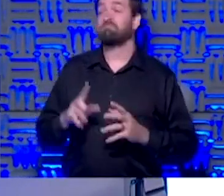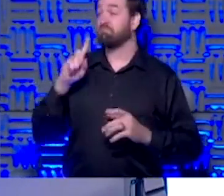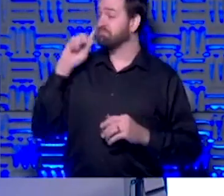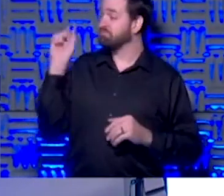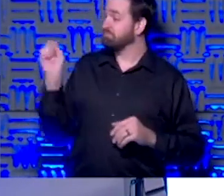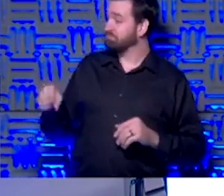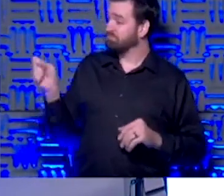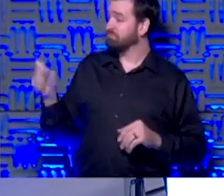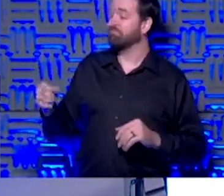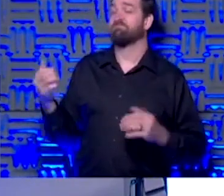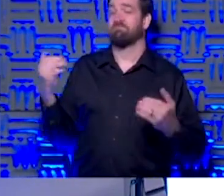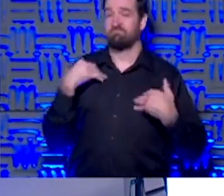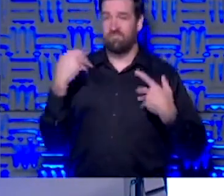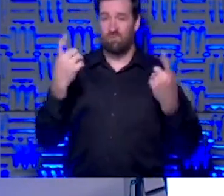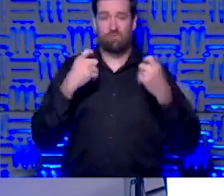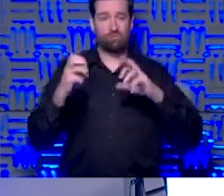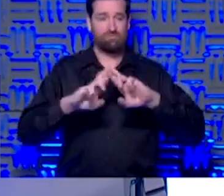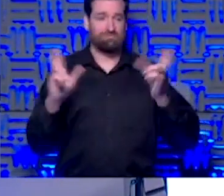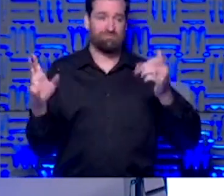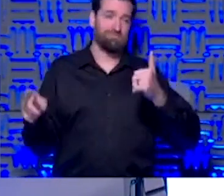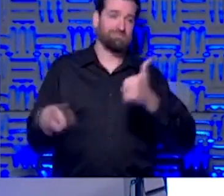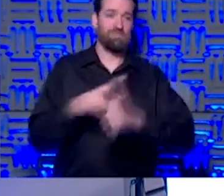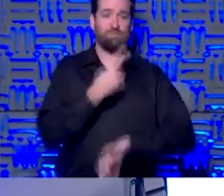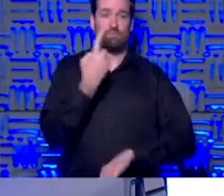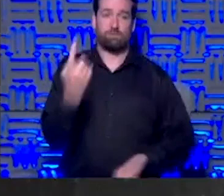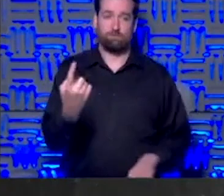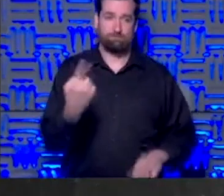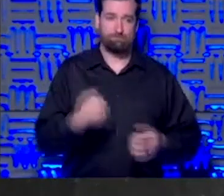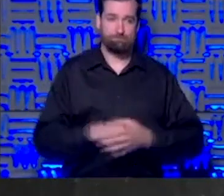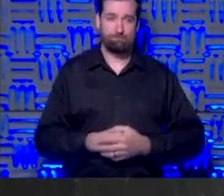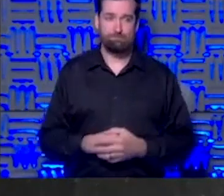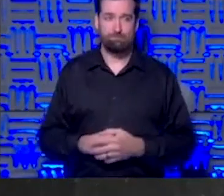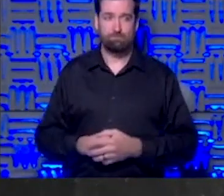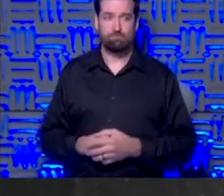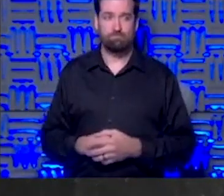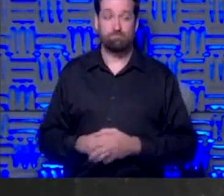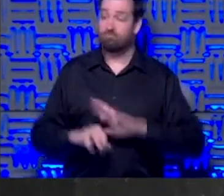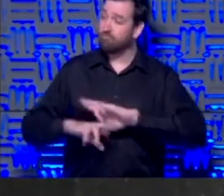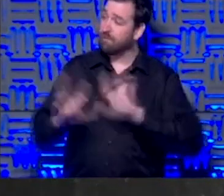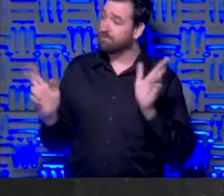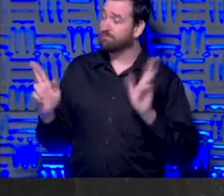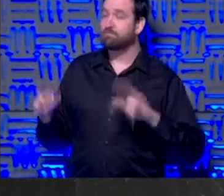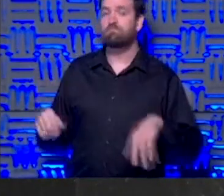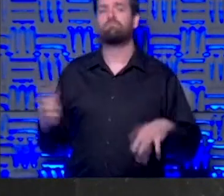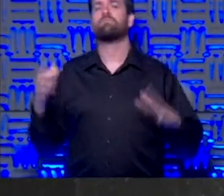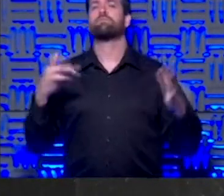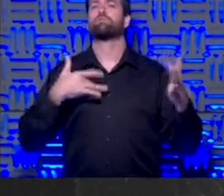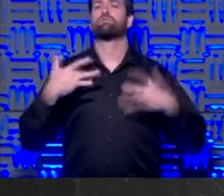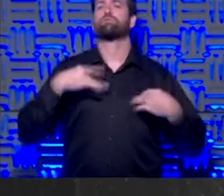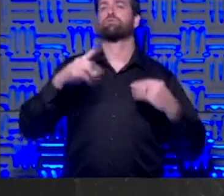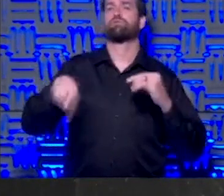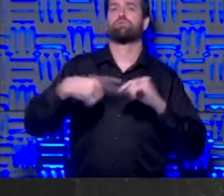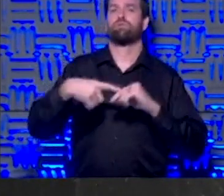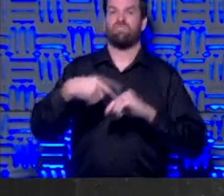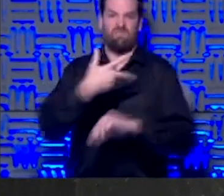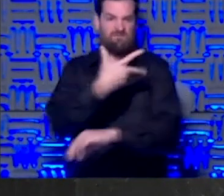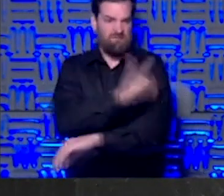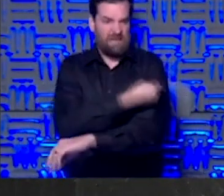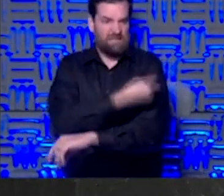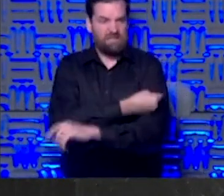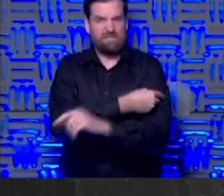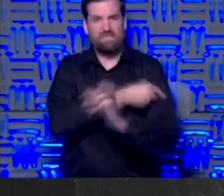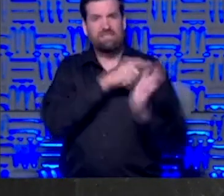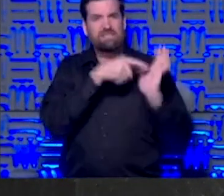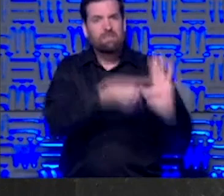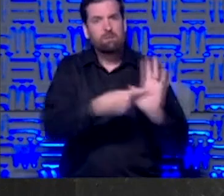we are. All And right. we have questions. Awesome. Let's go to our first question. Excellent. We're ready. Are we worried about the long-term vaccine side